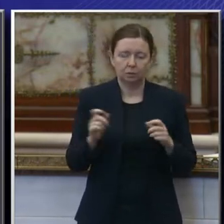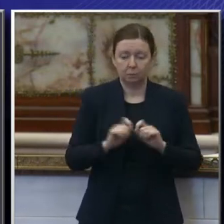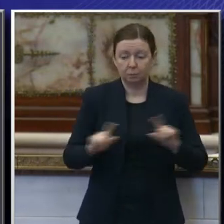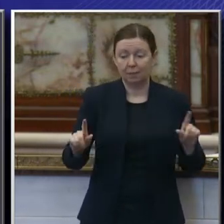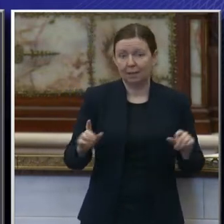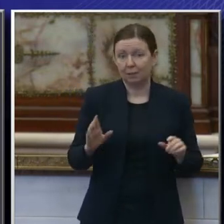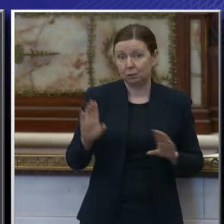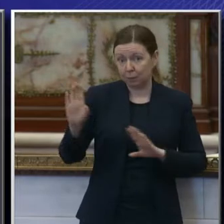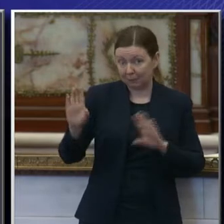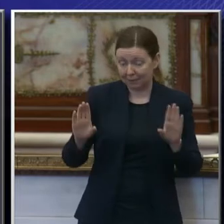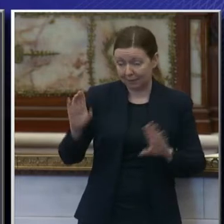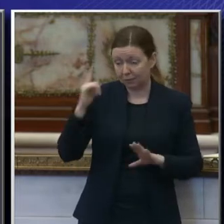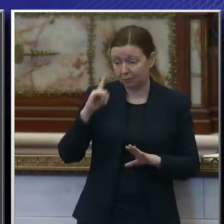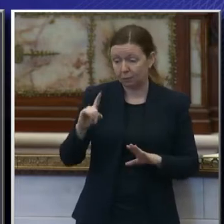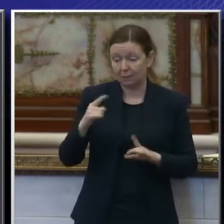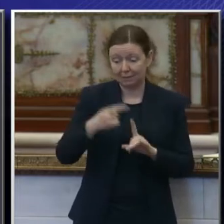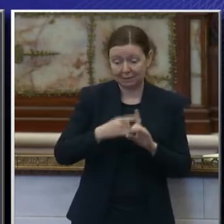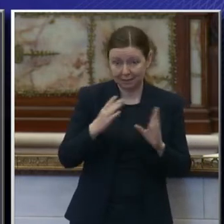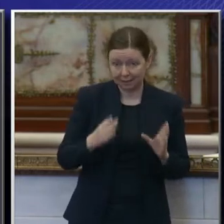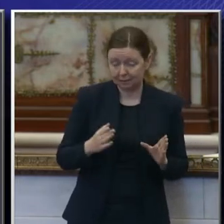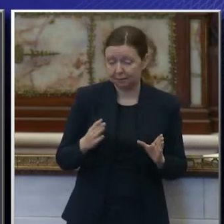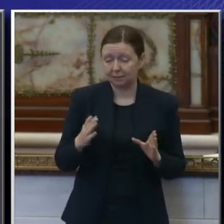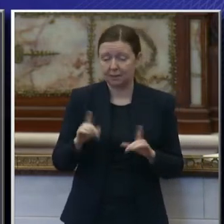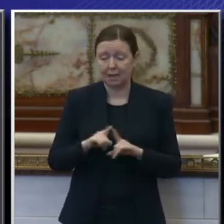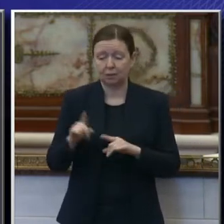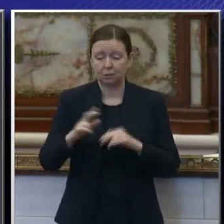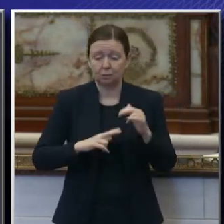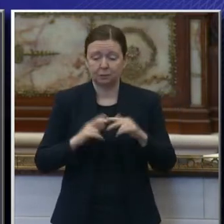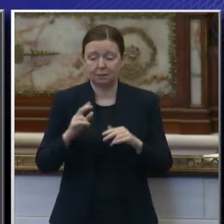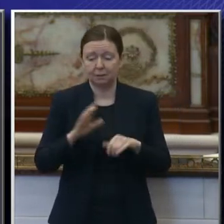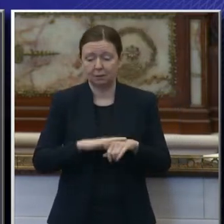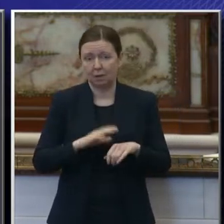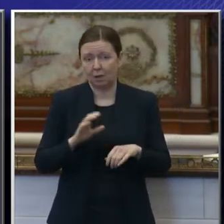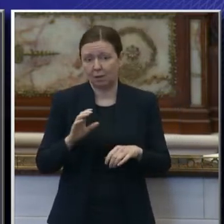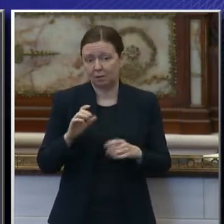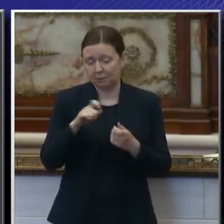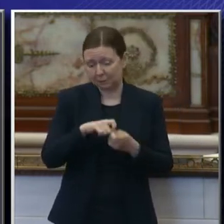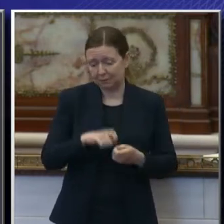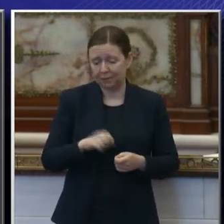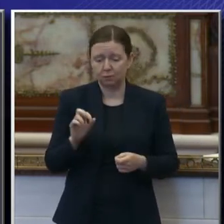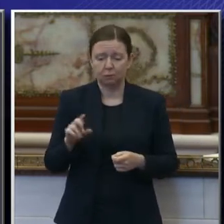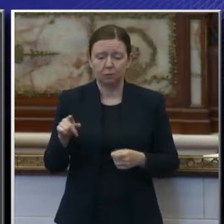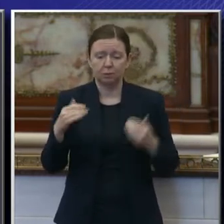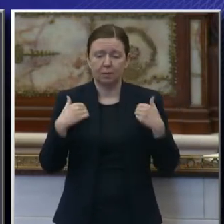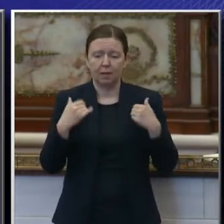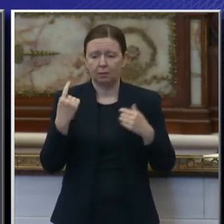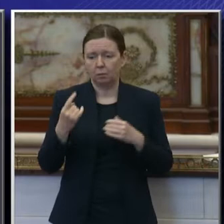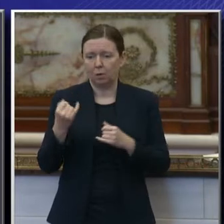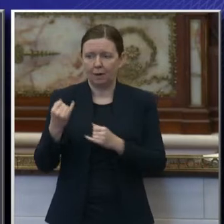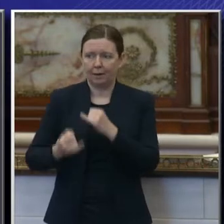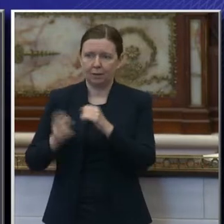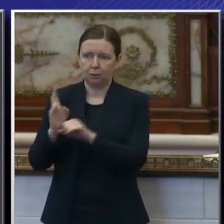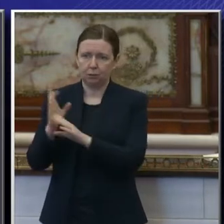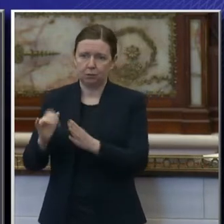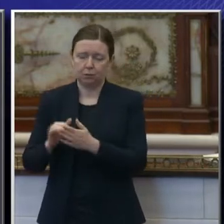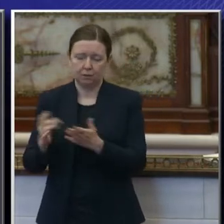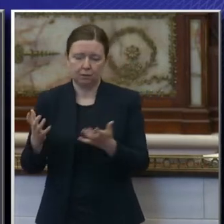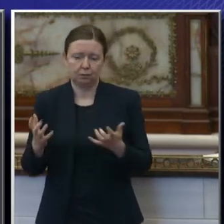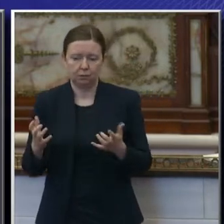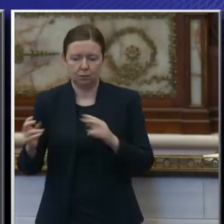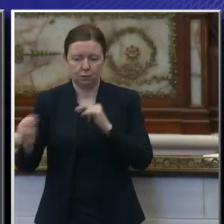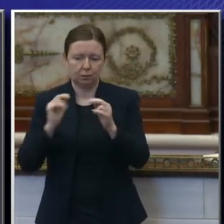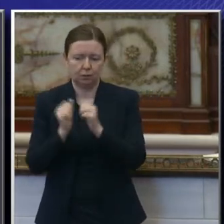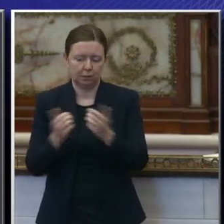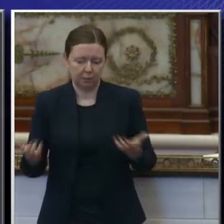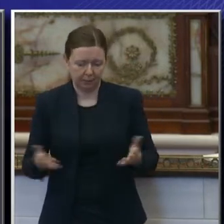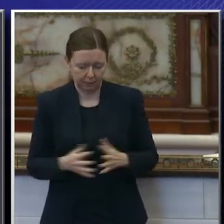bid for tenants as you build this on spec, or do you have one end user that you are in